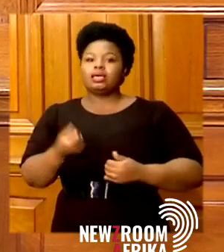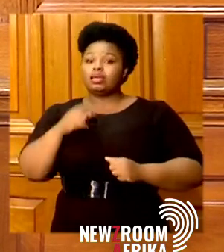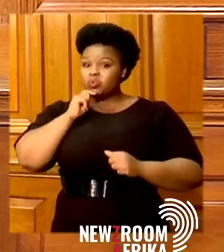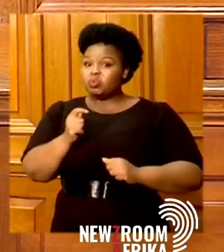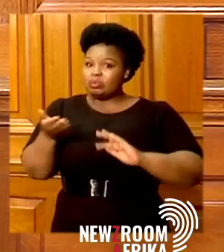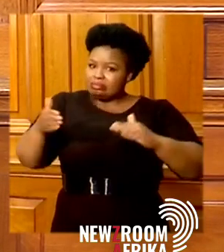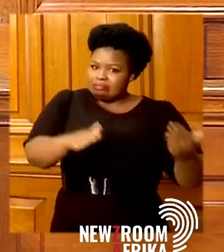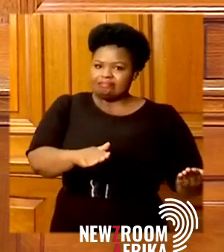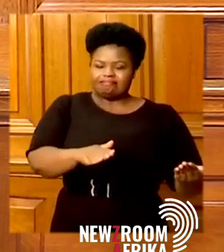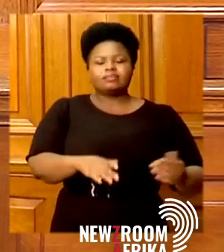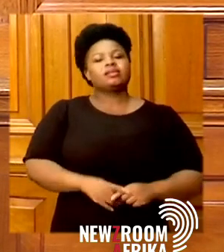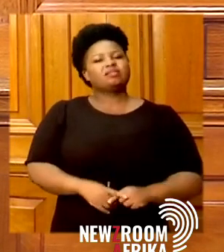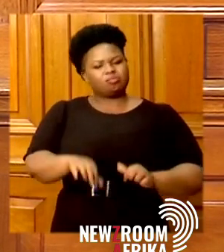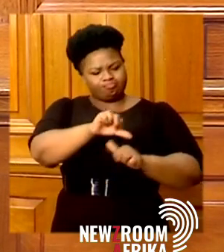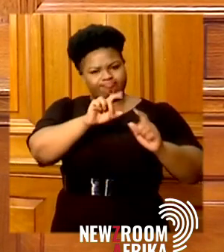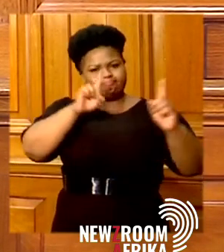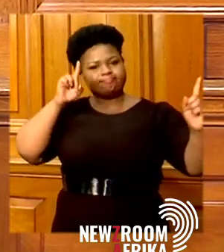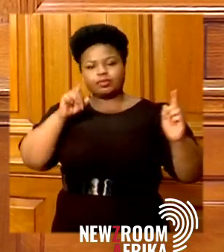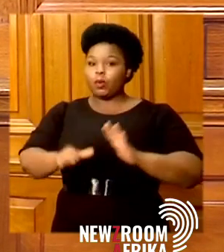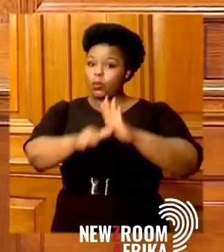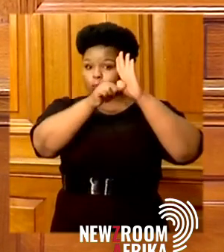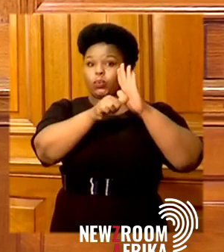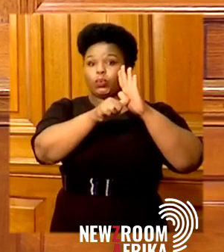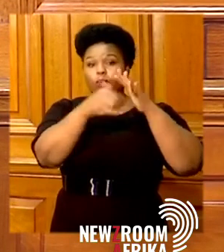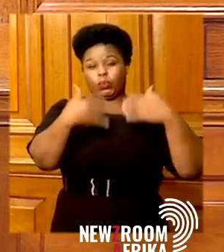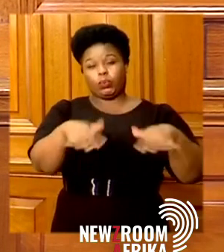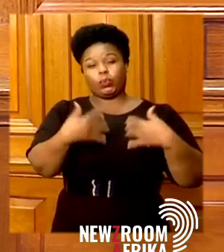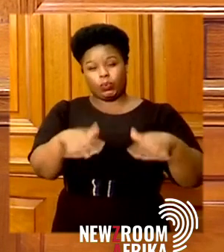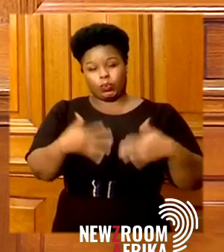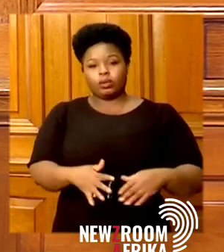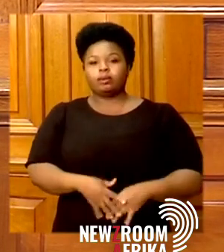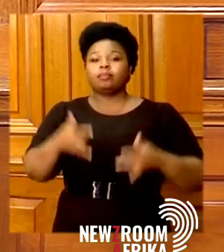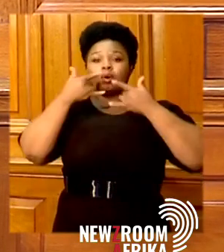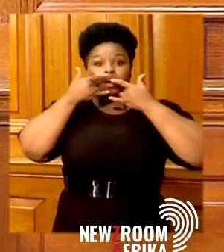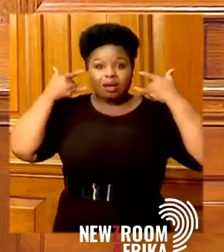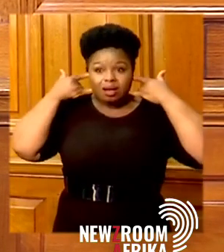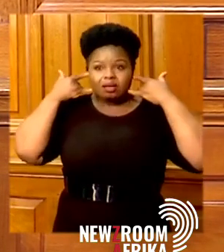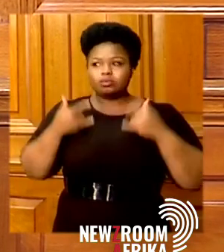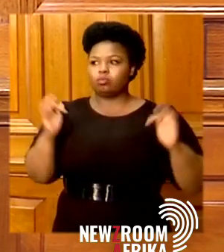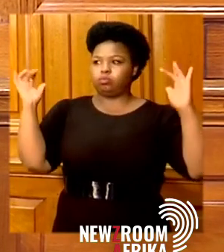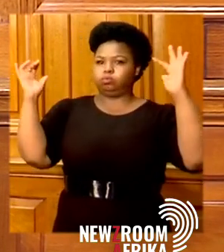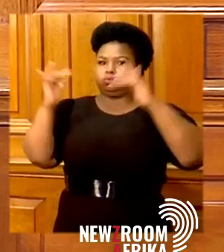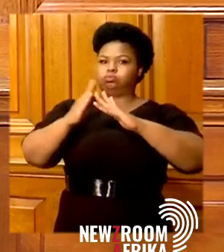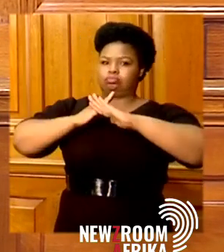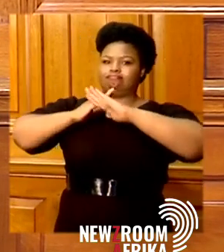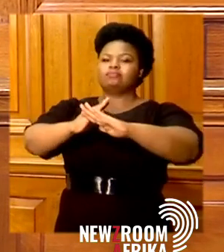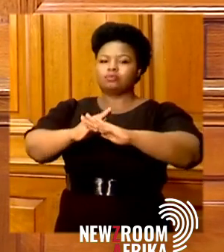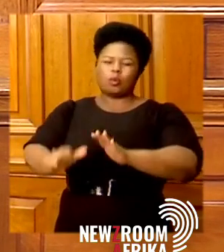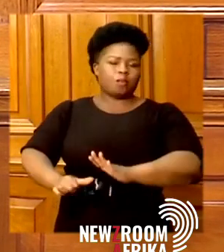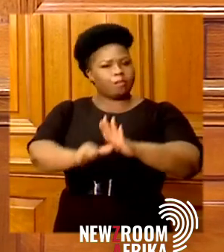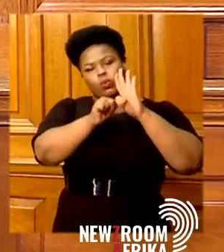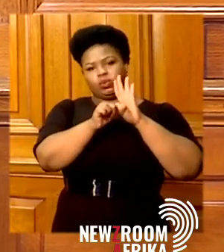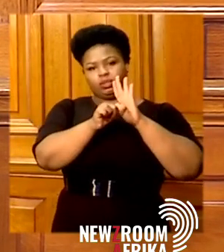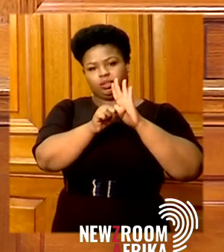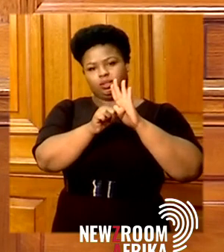critical. Wearing a mask and avoiding crowds is even more important. And it is